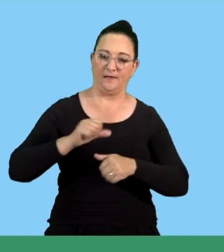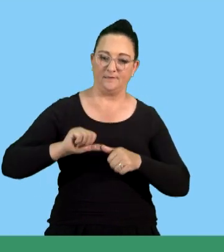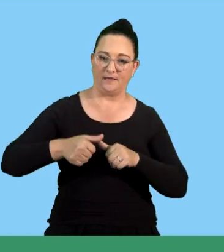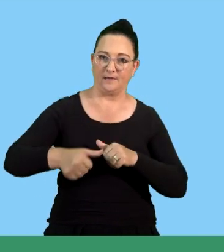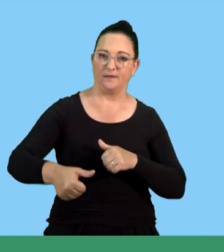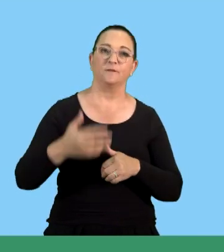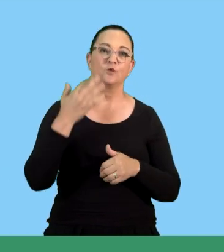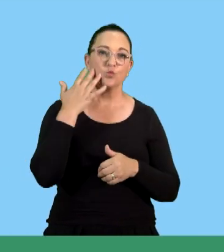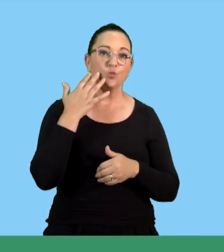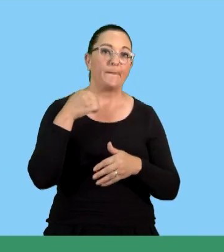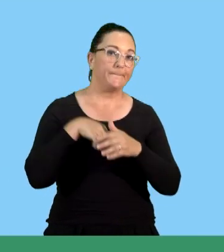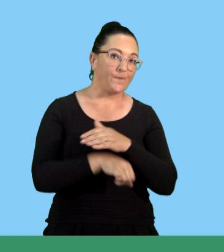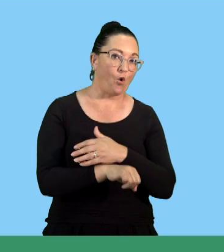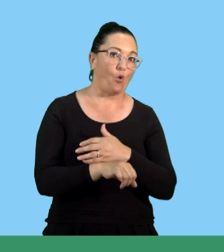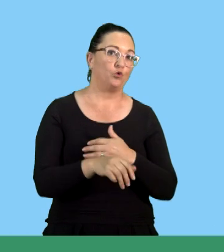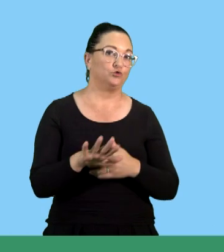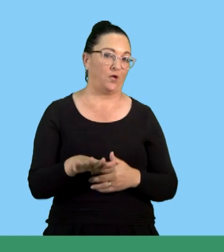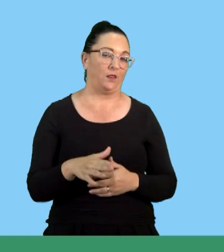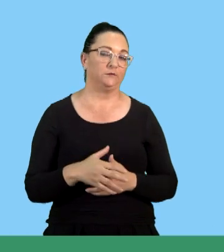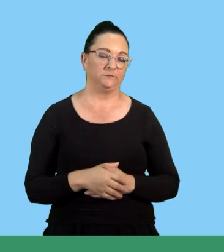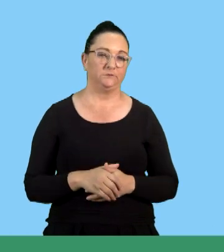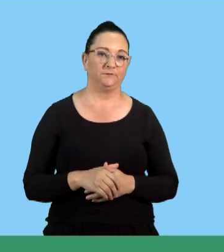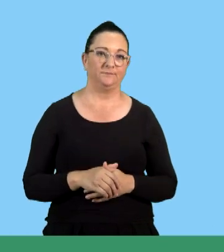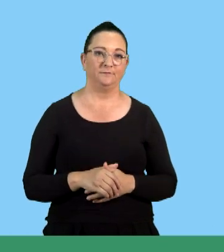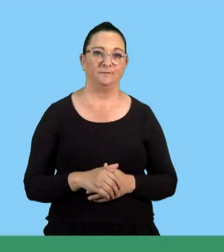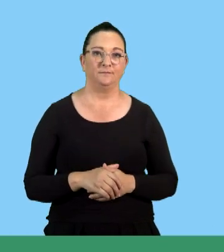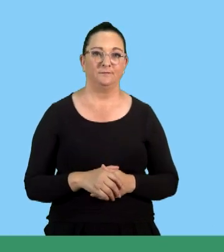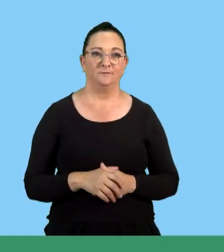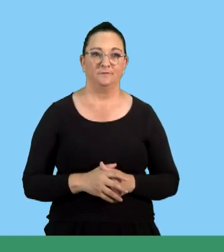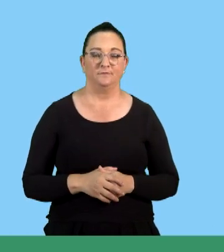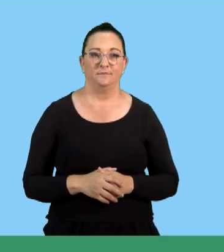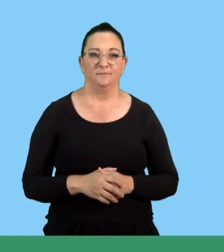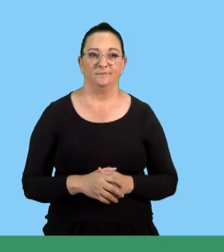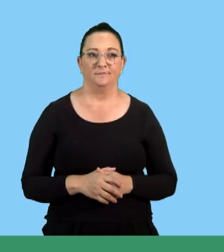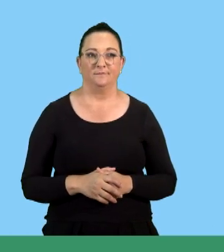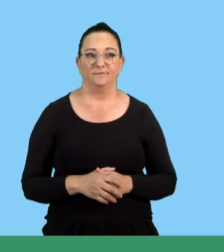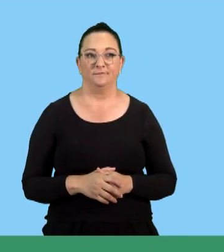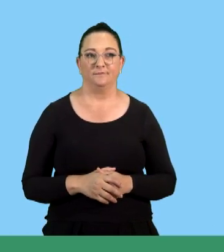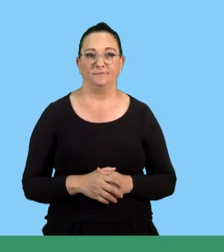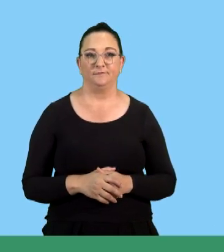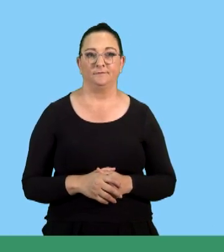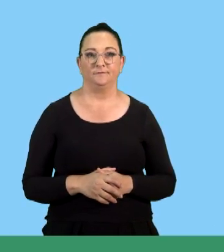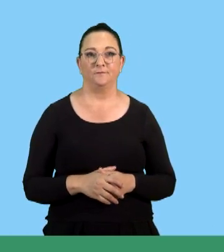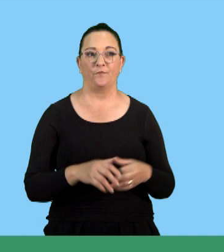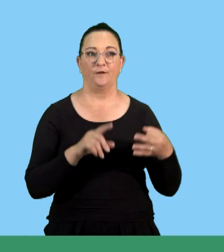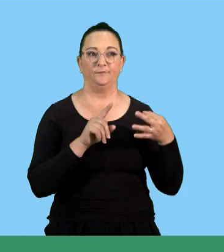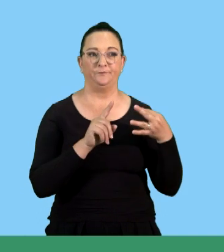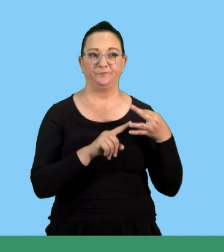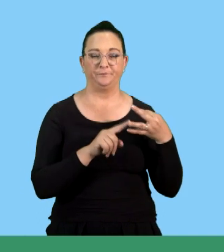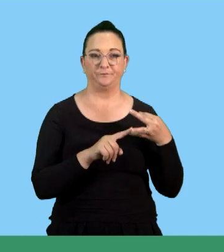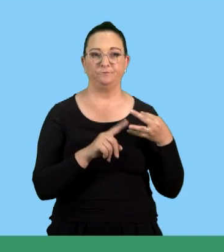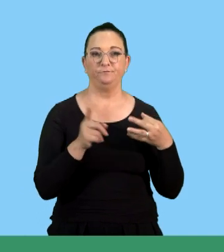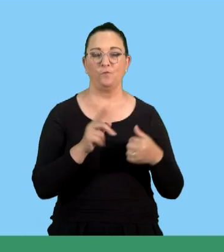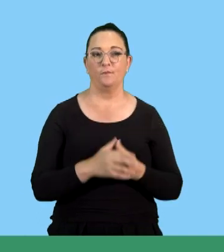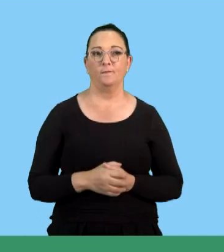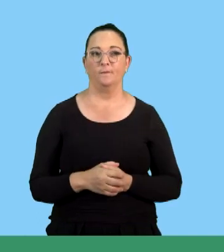consecutive days after the birth of his or her child, irrespective of the gender. Right, and then now we go to